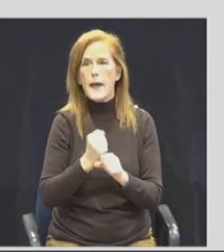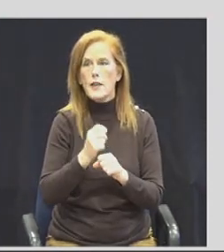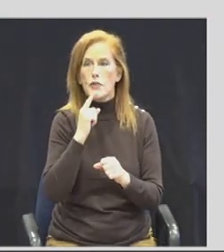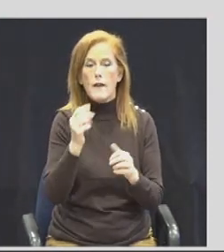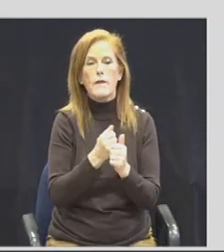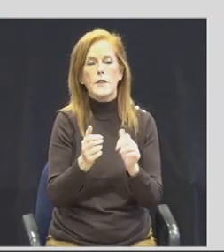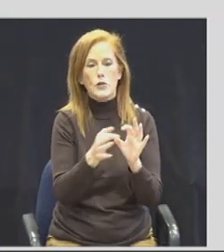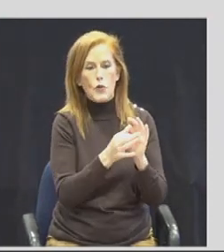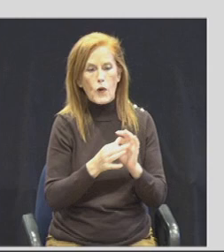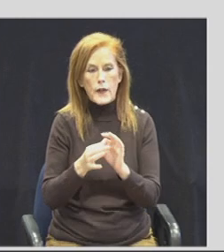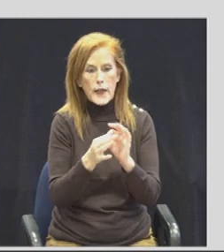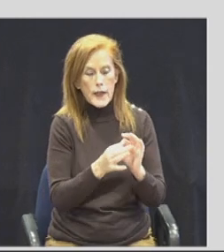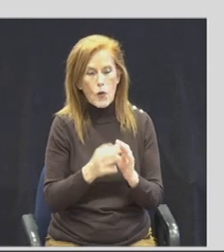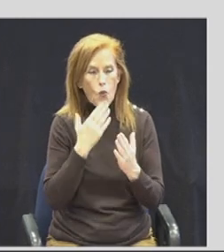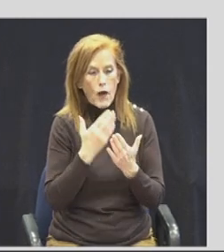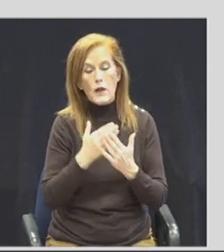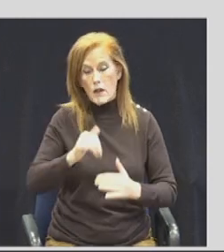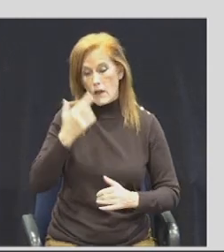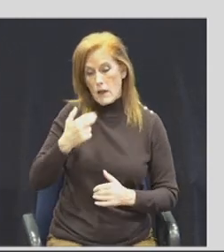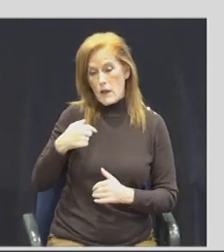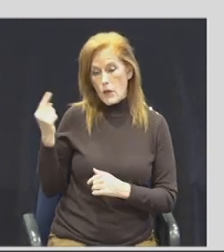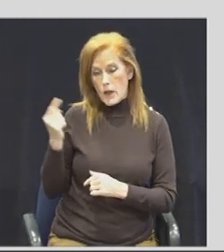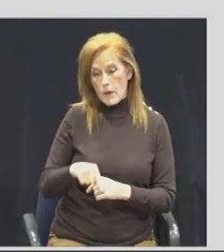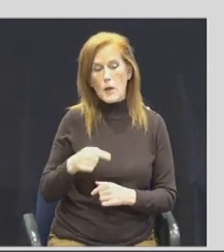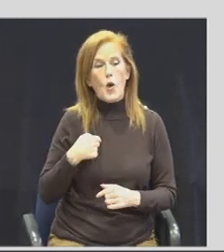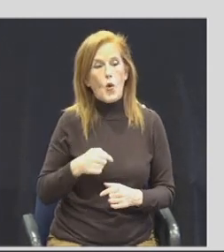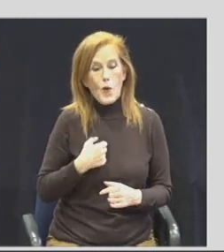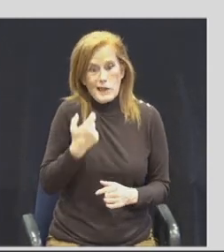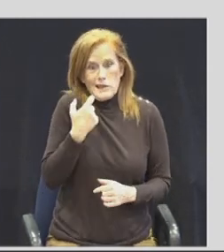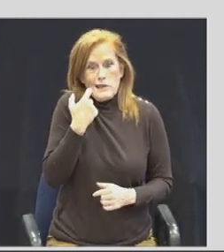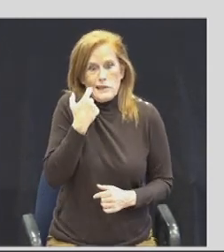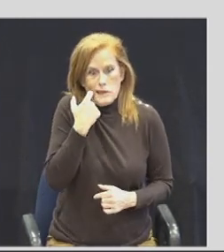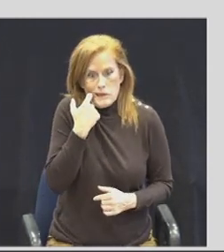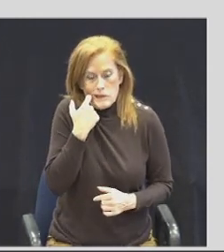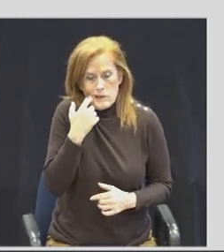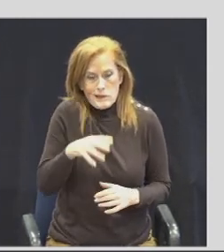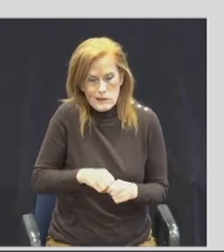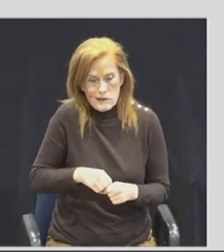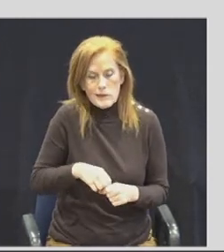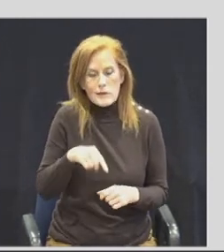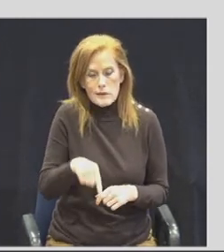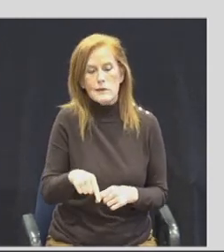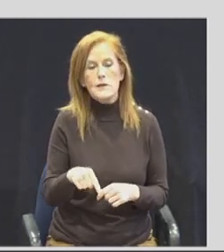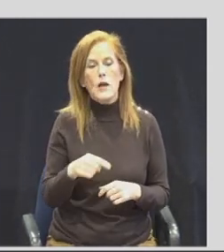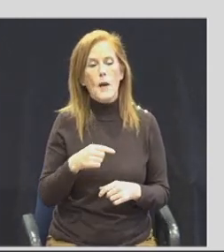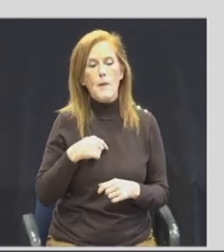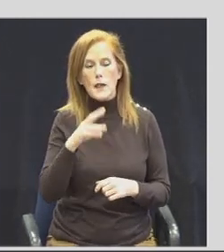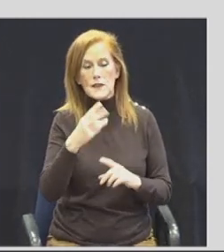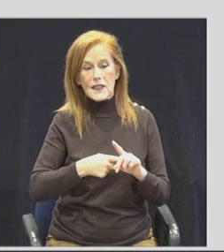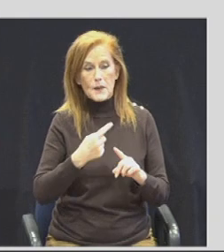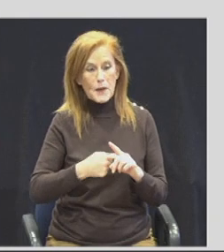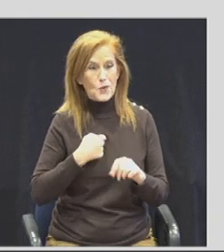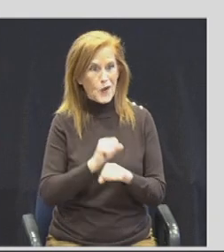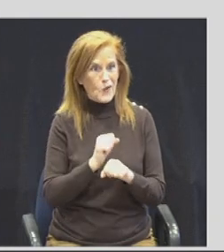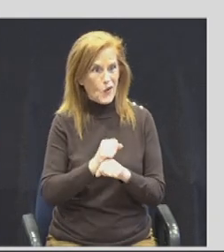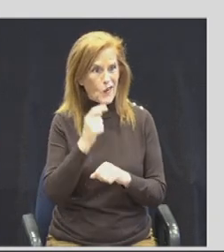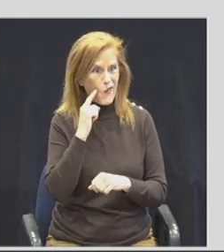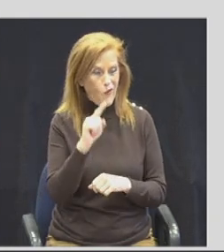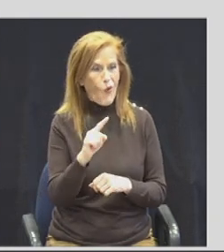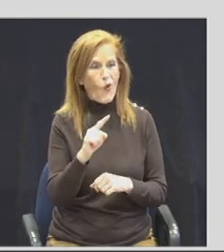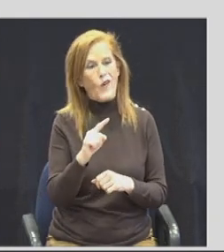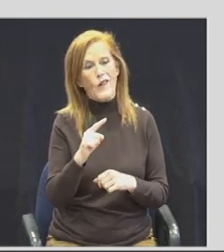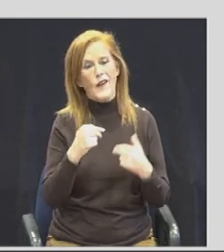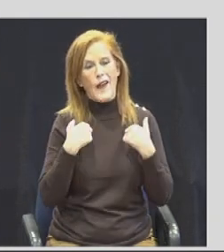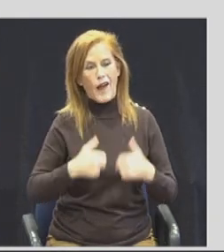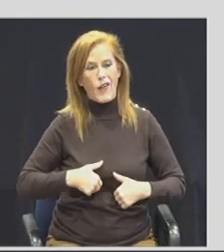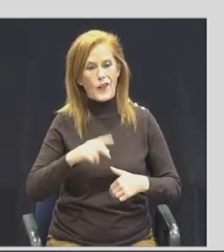we wanted to come here and talk to you guys. We're both brand new at the job. We've been at Douglas County Health Department about 6 months. So we are